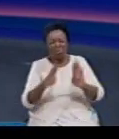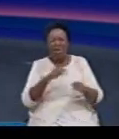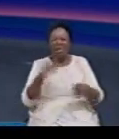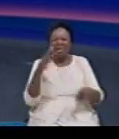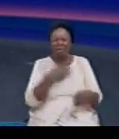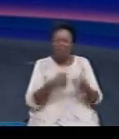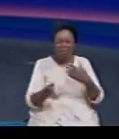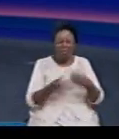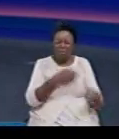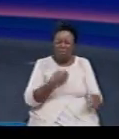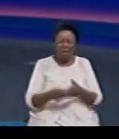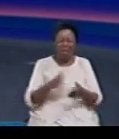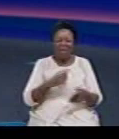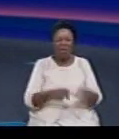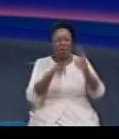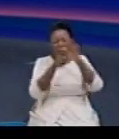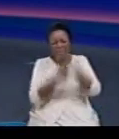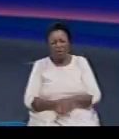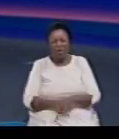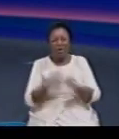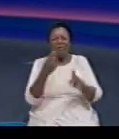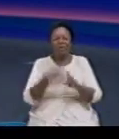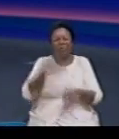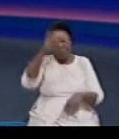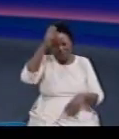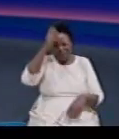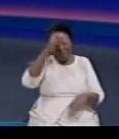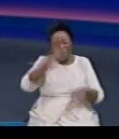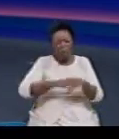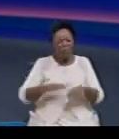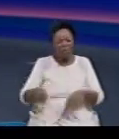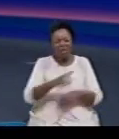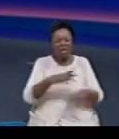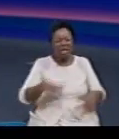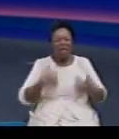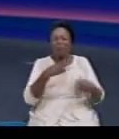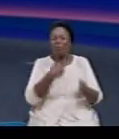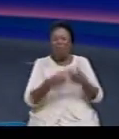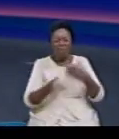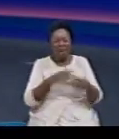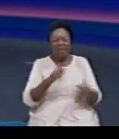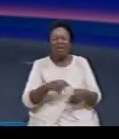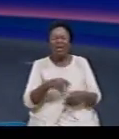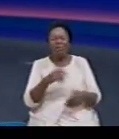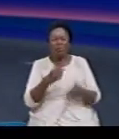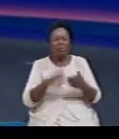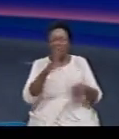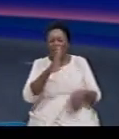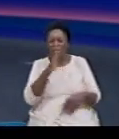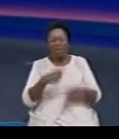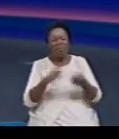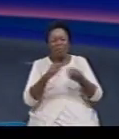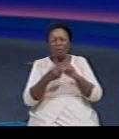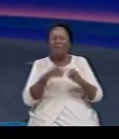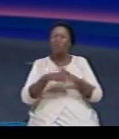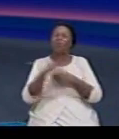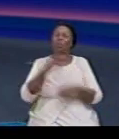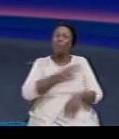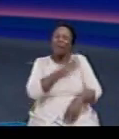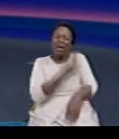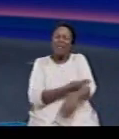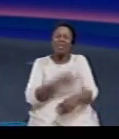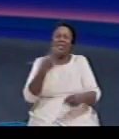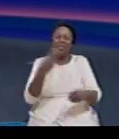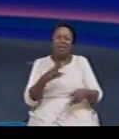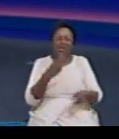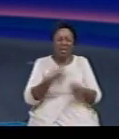and whatever the pressure, the pain, whatever may be the problem, in your mighty way, in your good way,